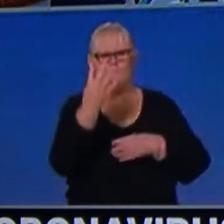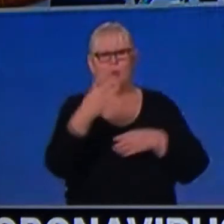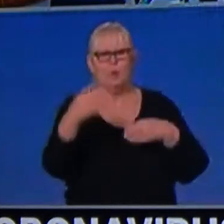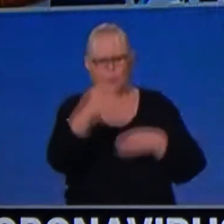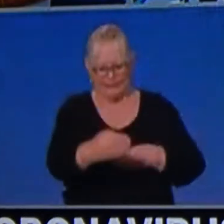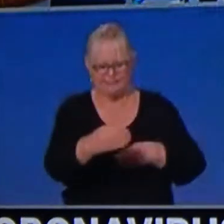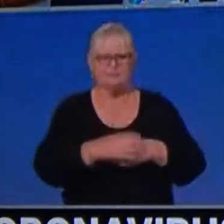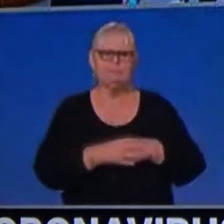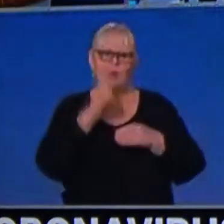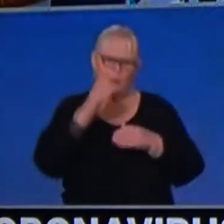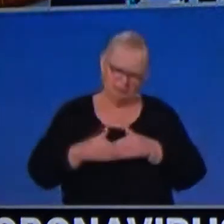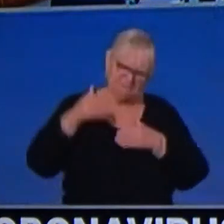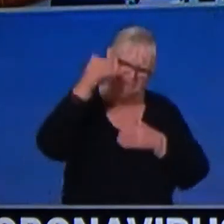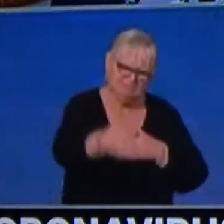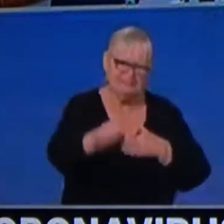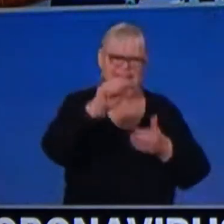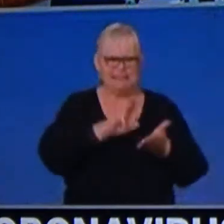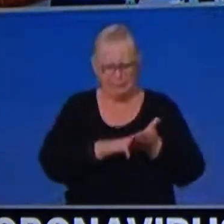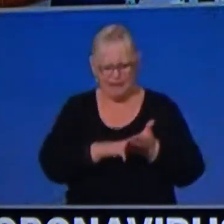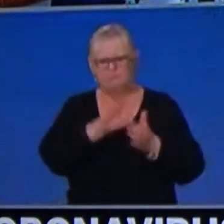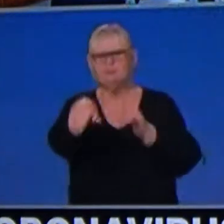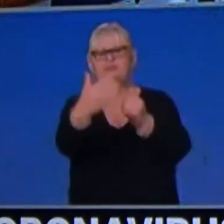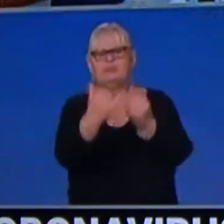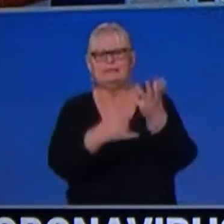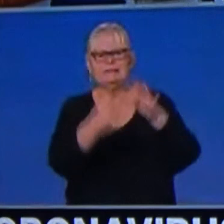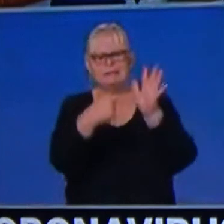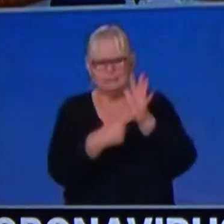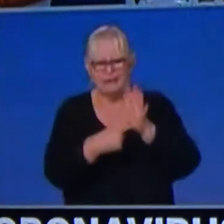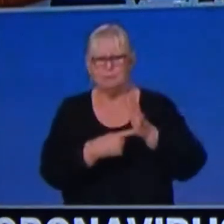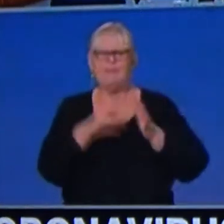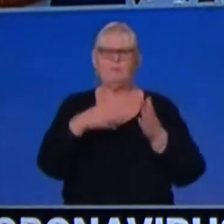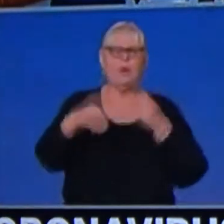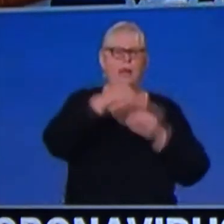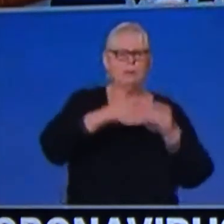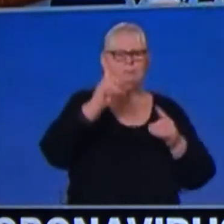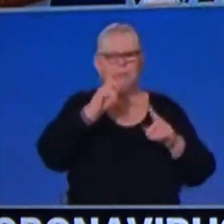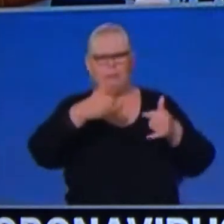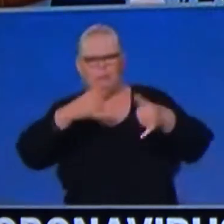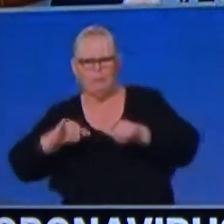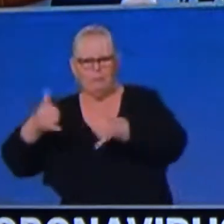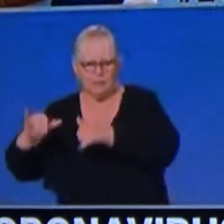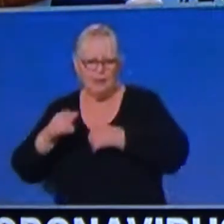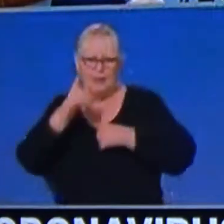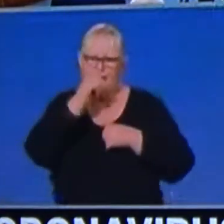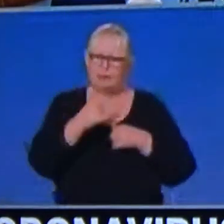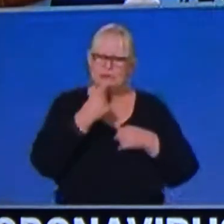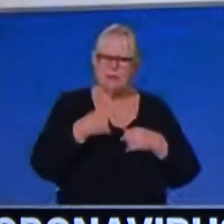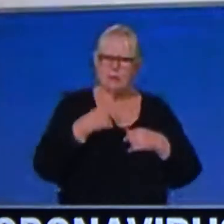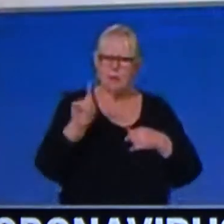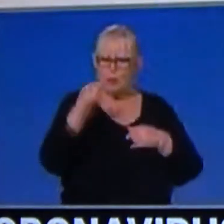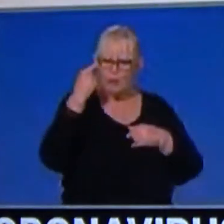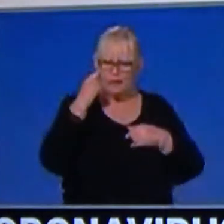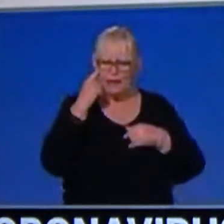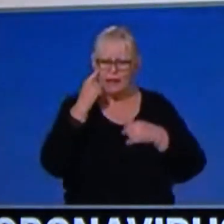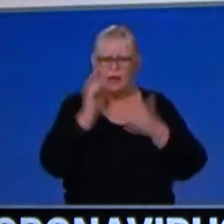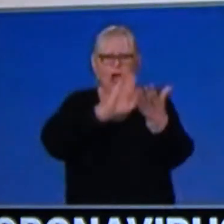6-month timeline into the end of the September quarter for the economic material. Can you elaborate on what you think the road out